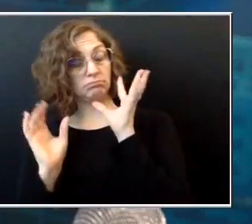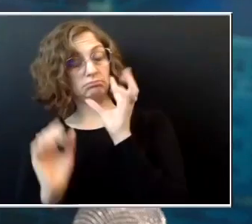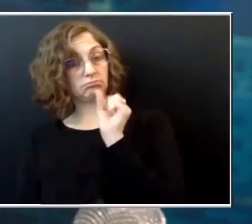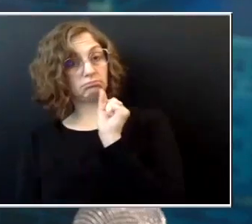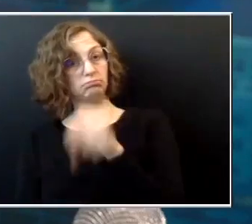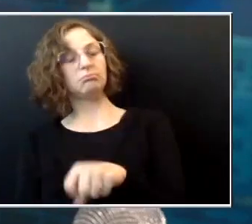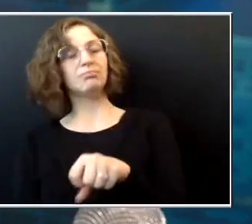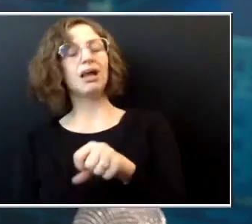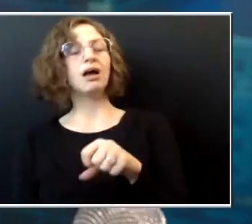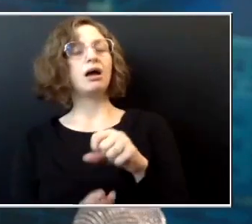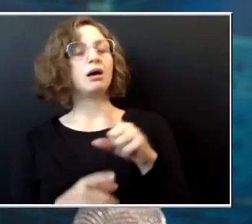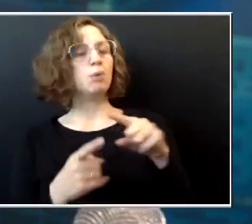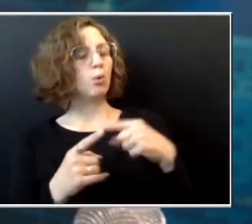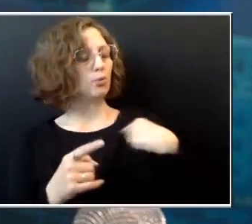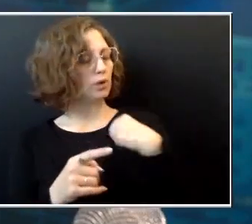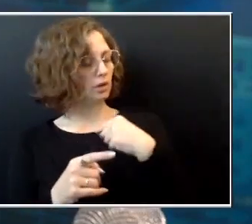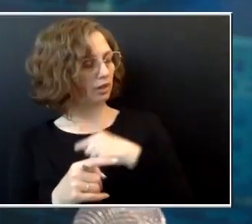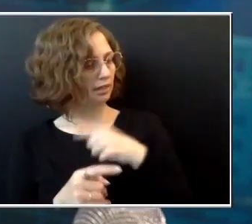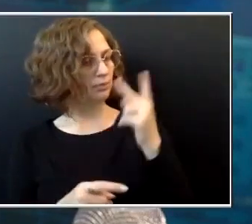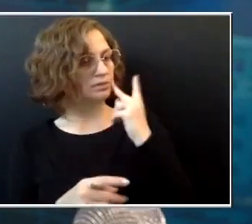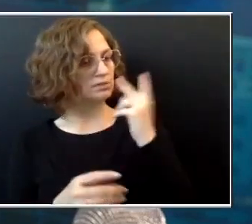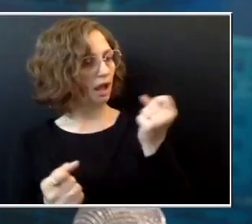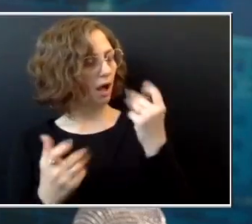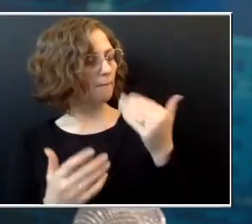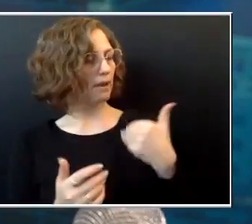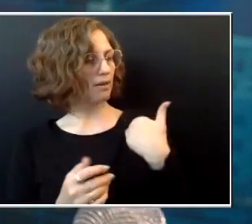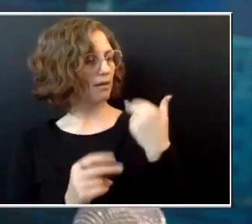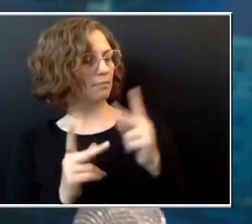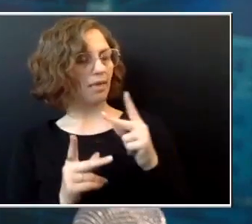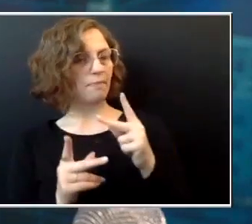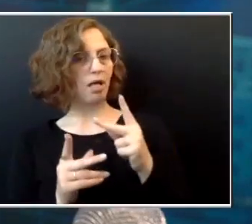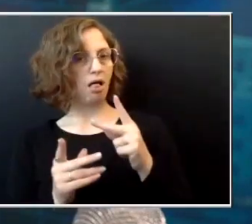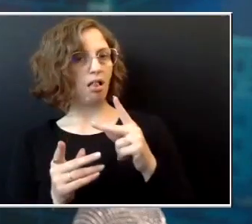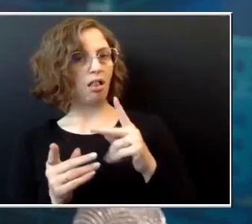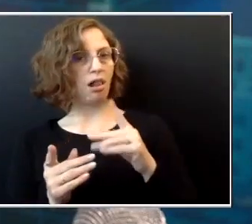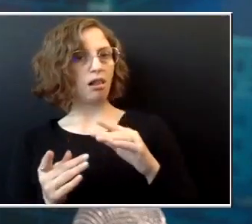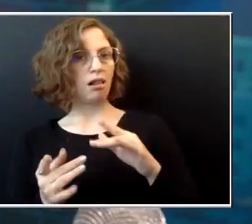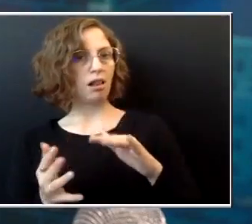people, I don't think there's anything that, in my experience,